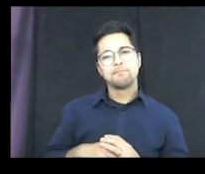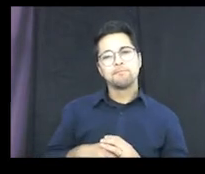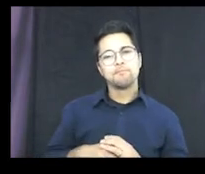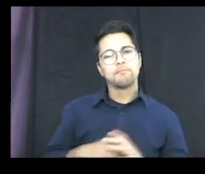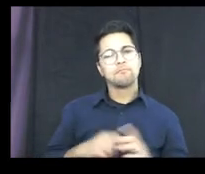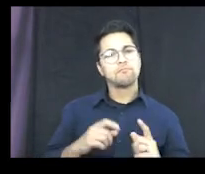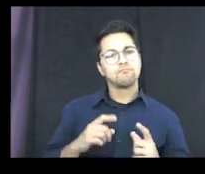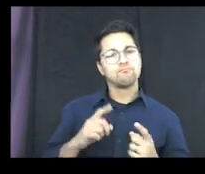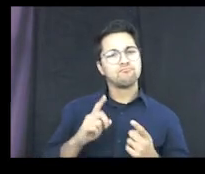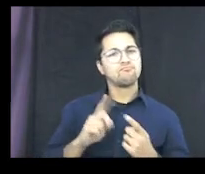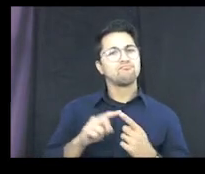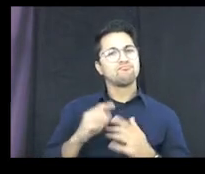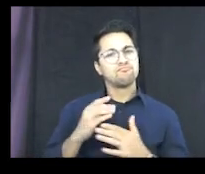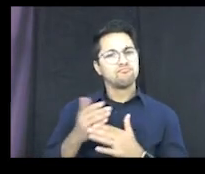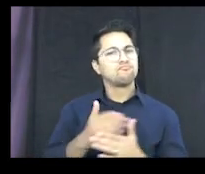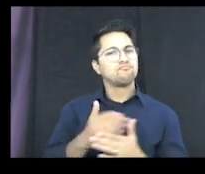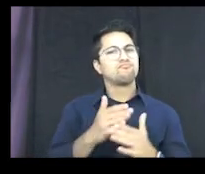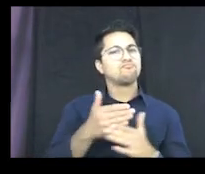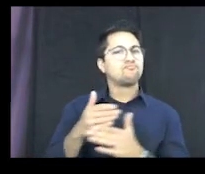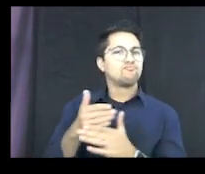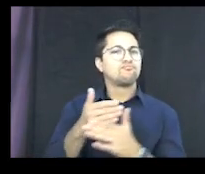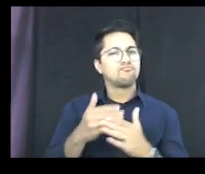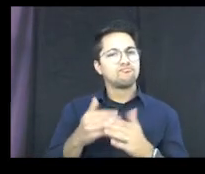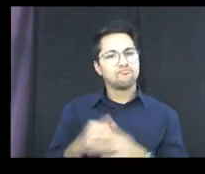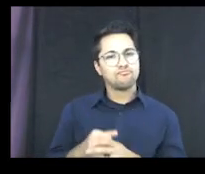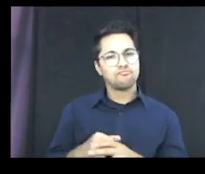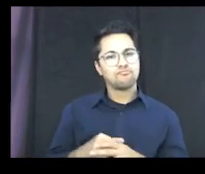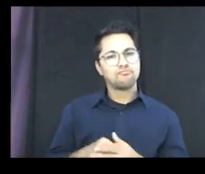to share